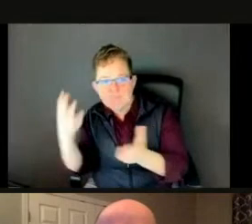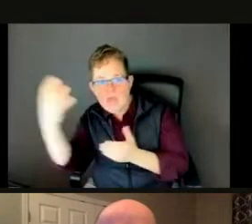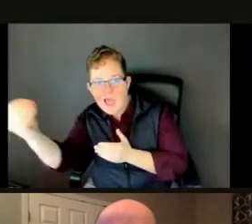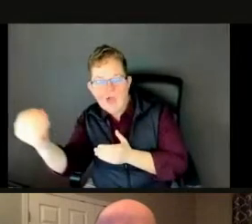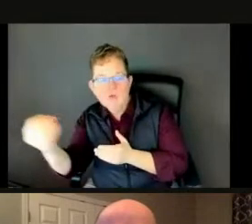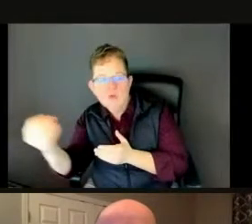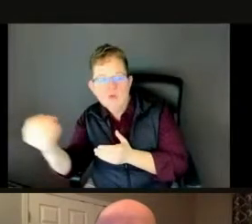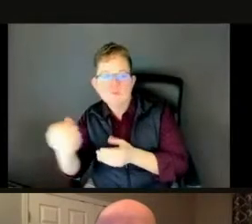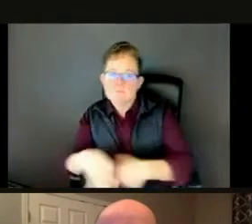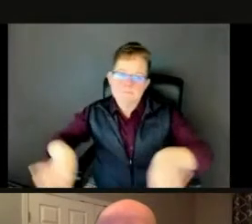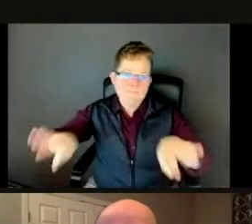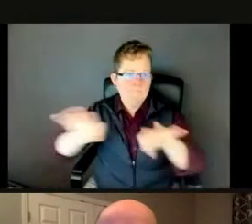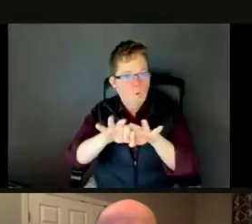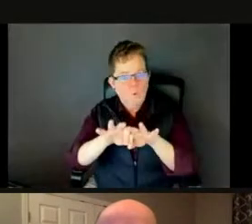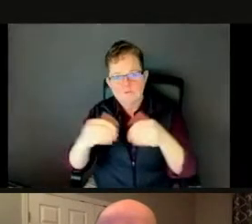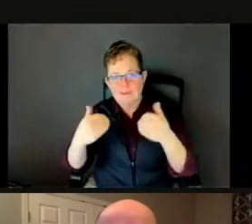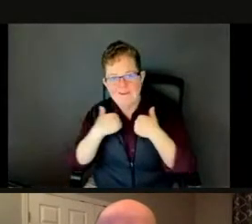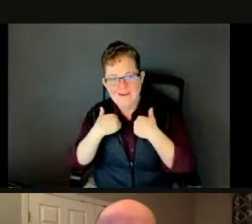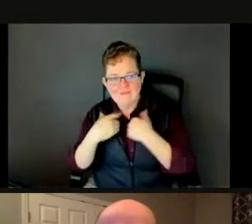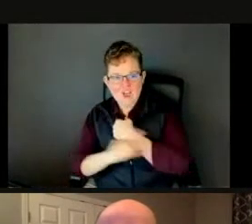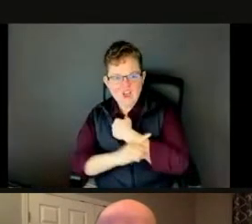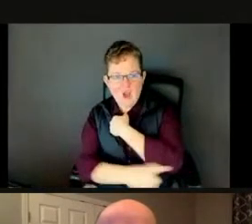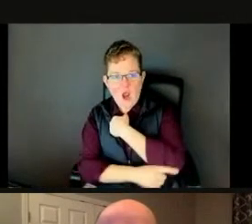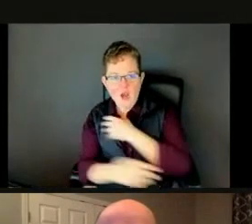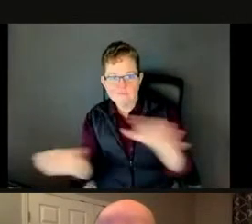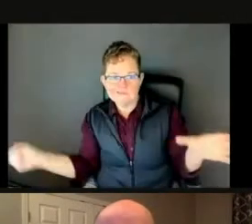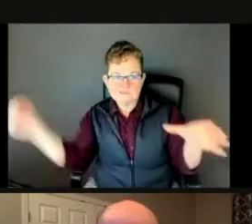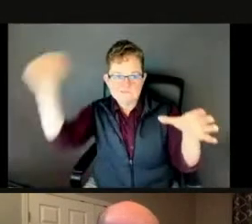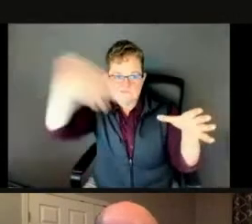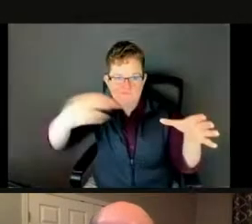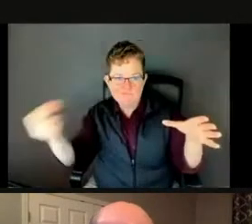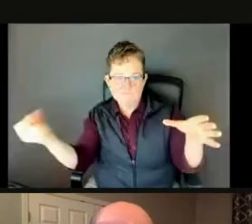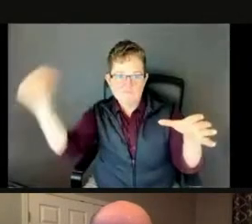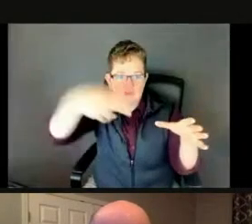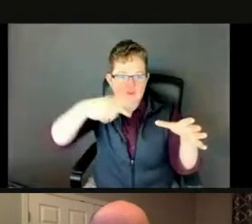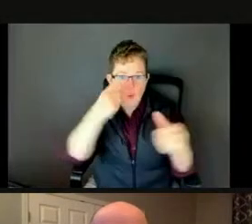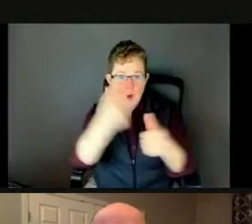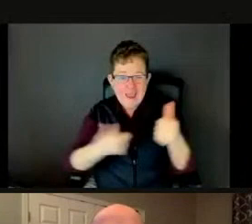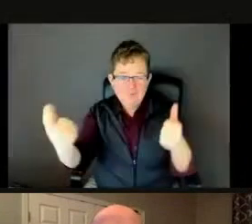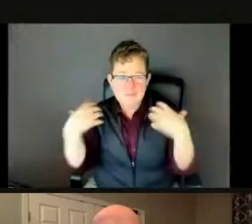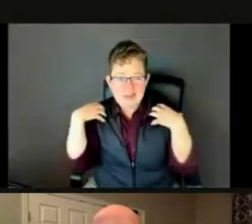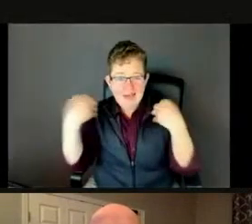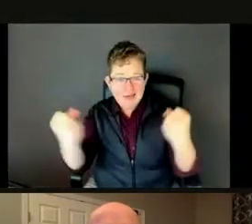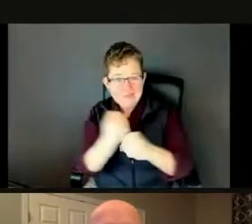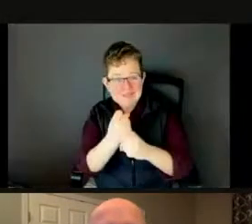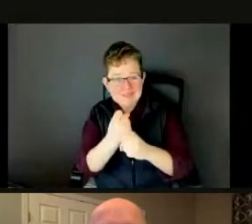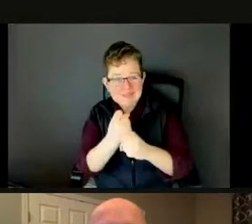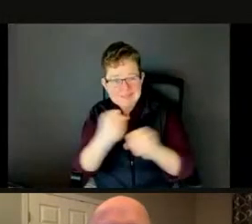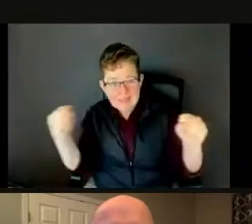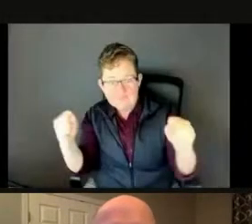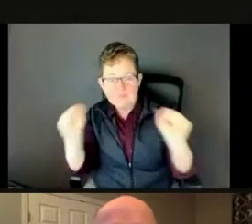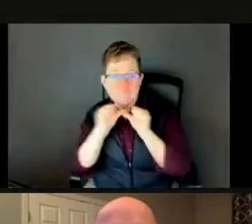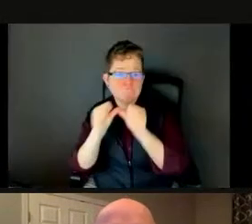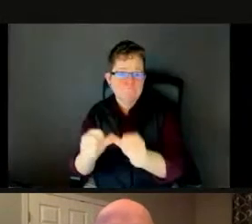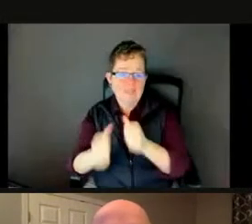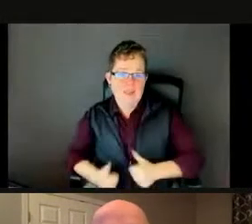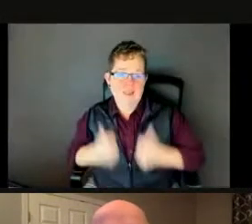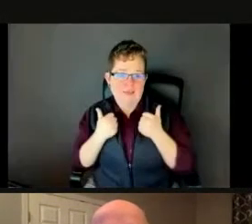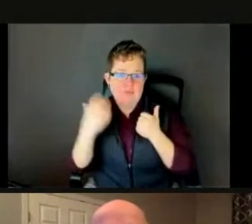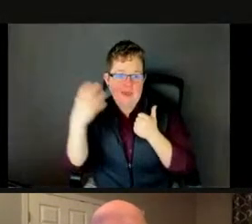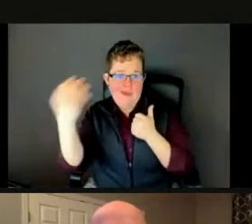it's so important to have the garbage into the receptacles for everyone's health and safety and livability.